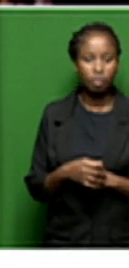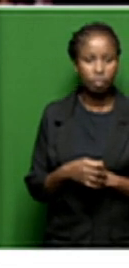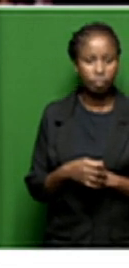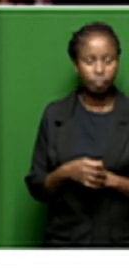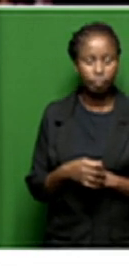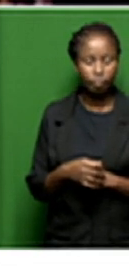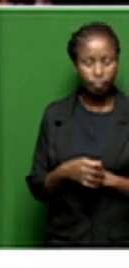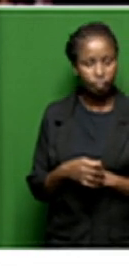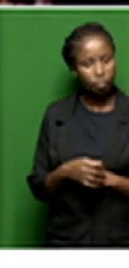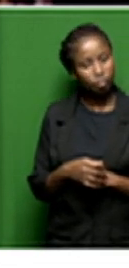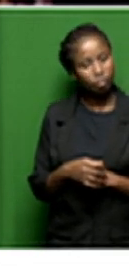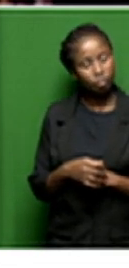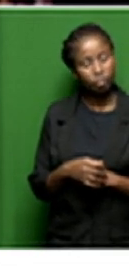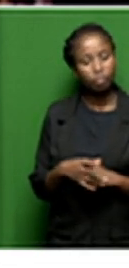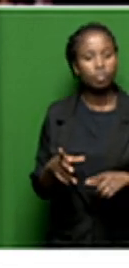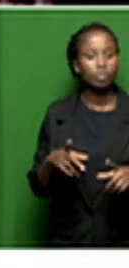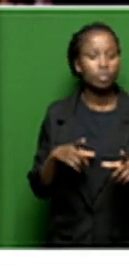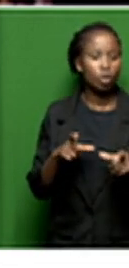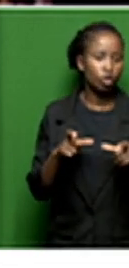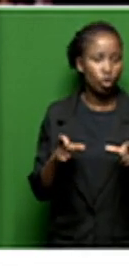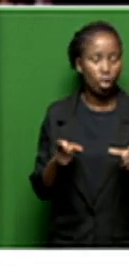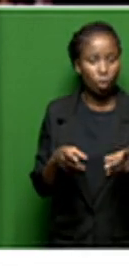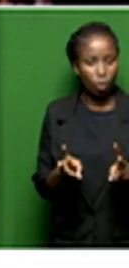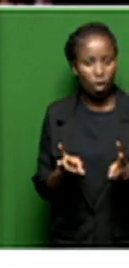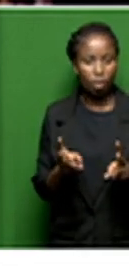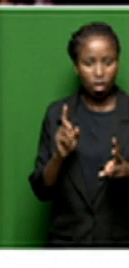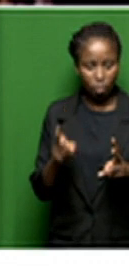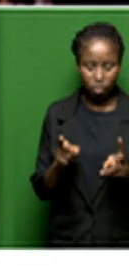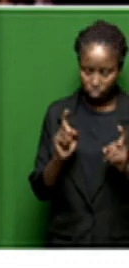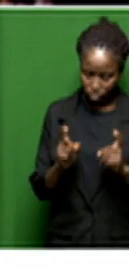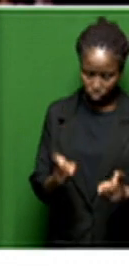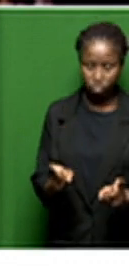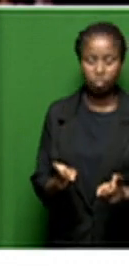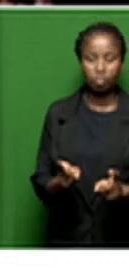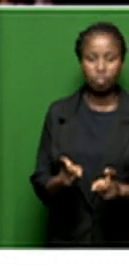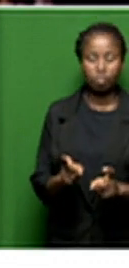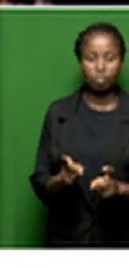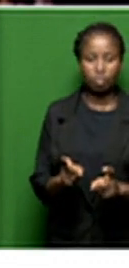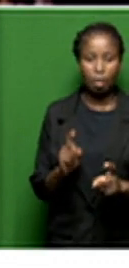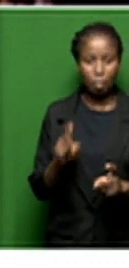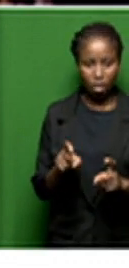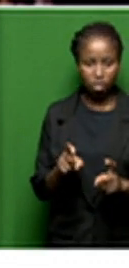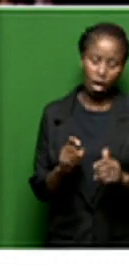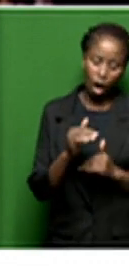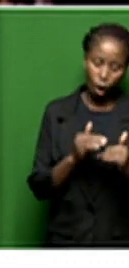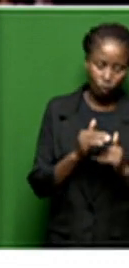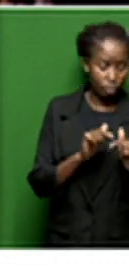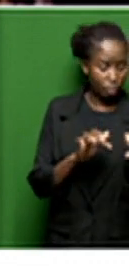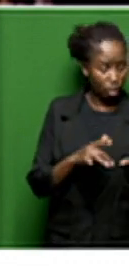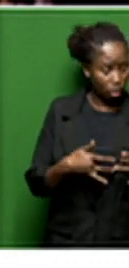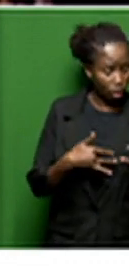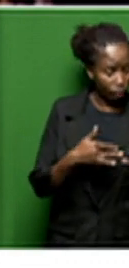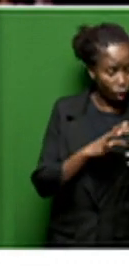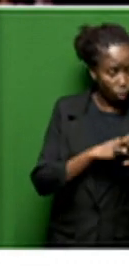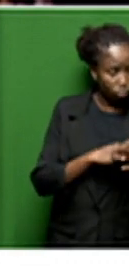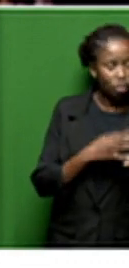a way which is convenient as possible for people, as close as possible to where people